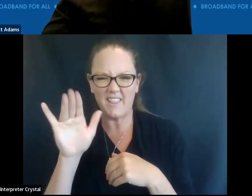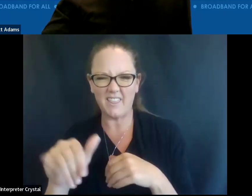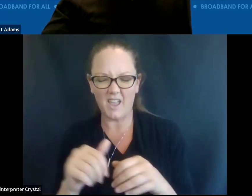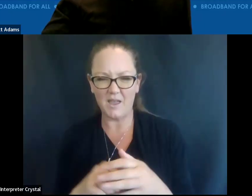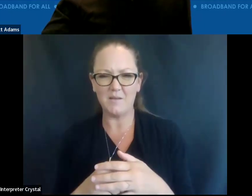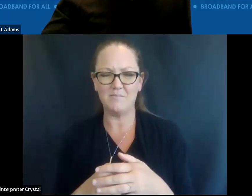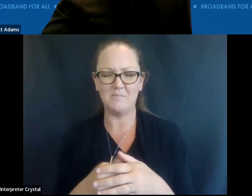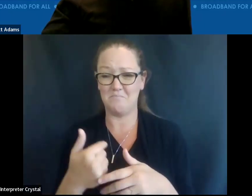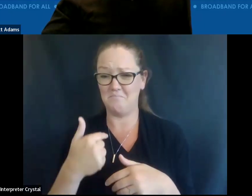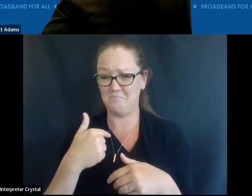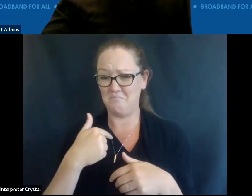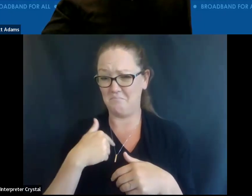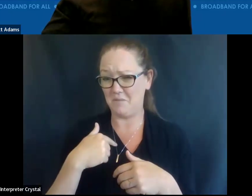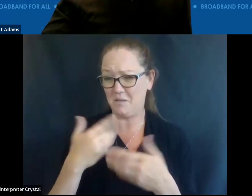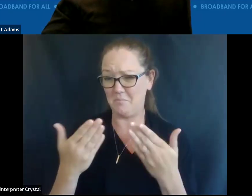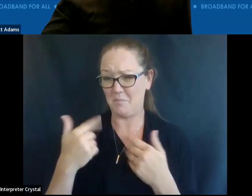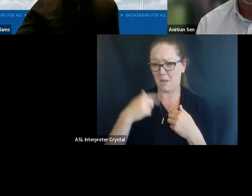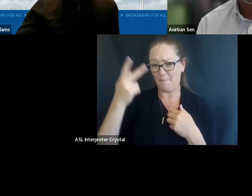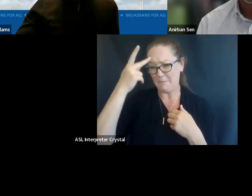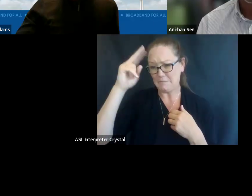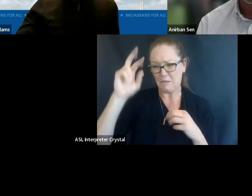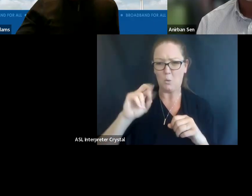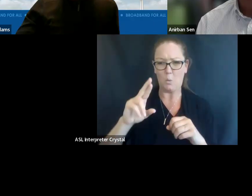just somewhere that nobody wants to go to?